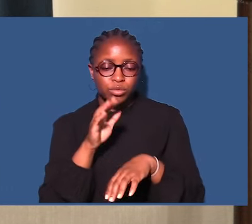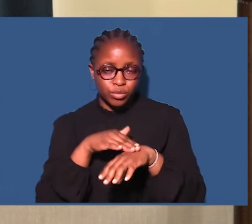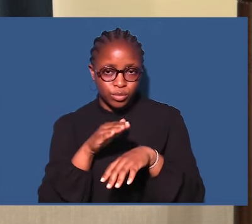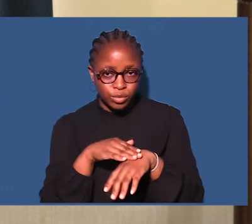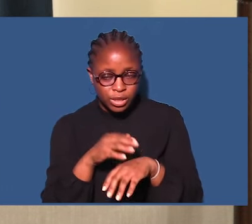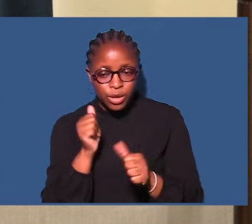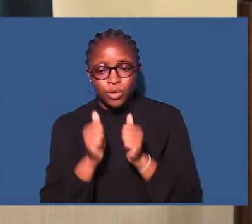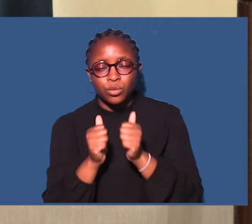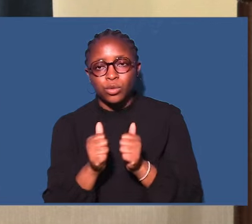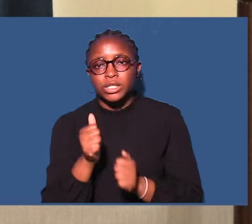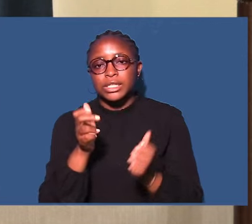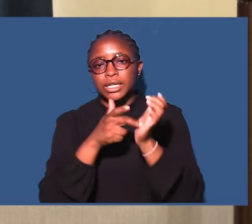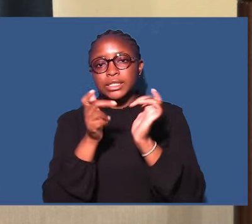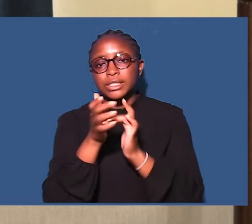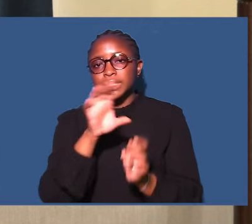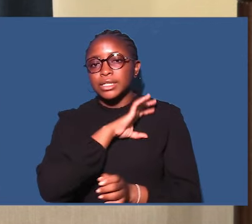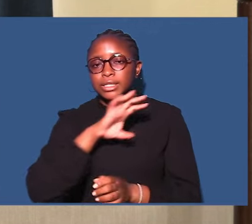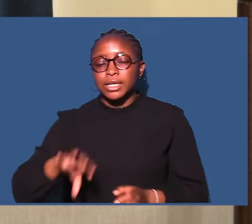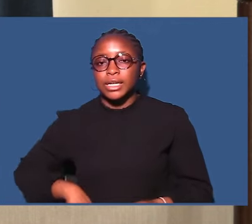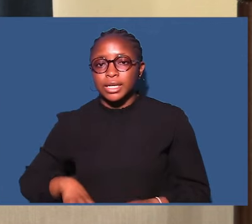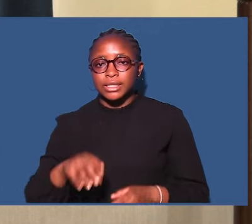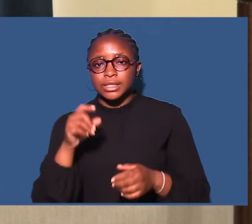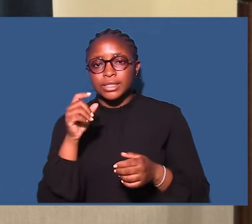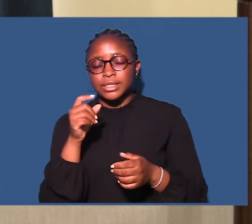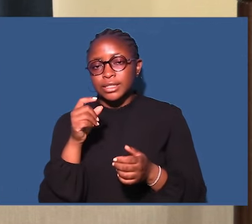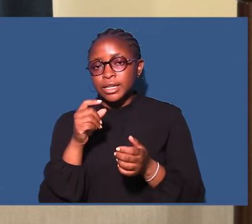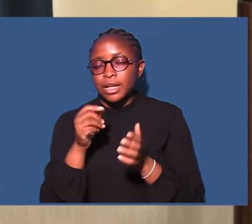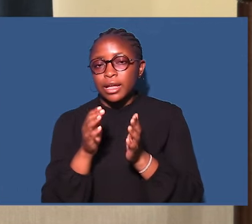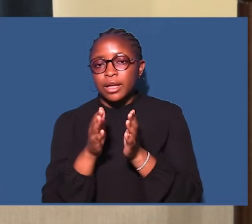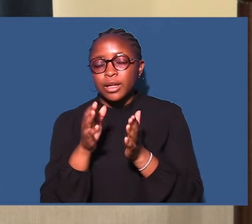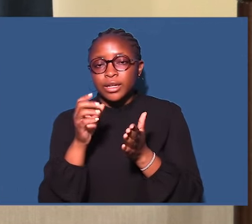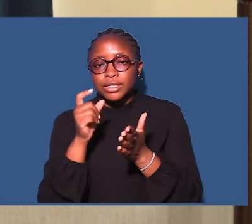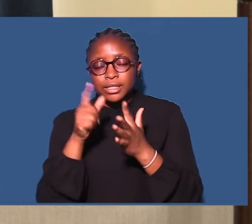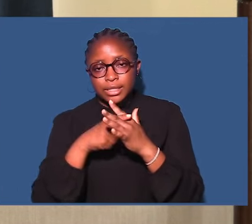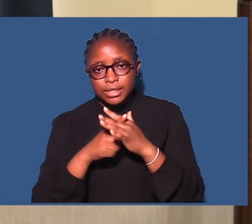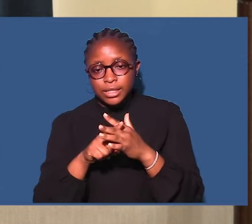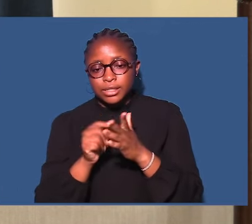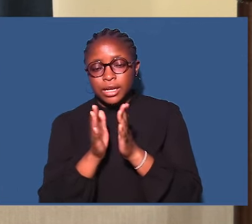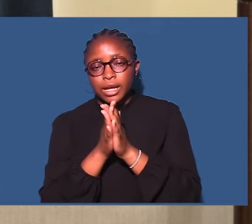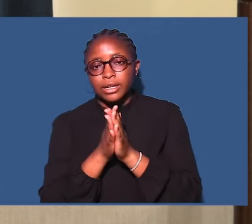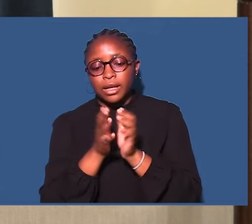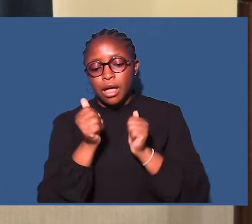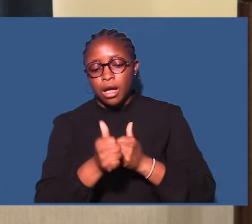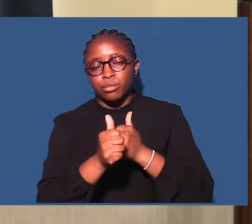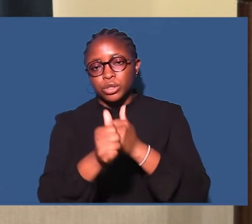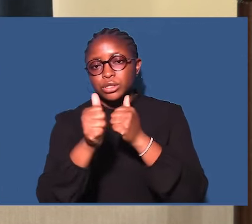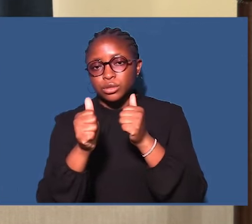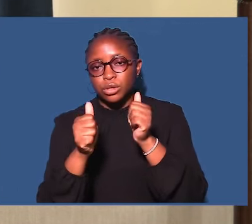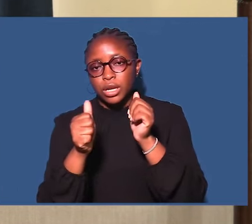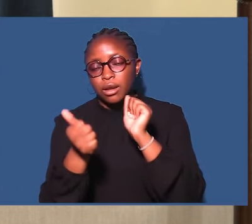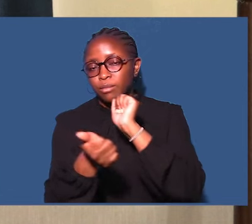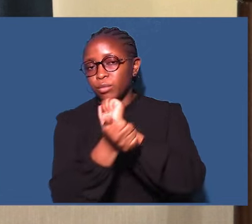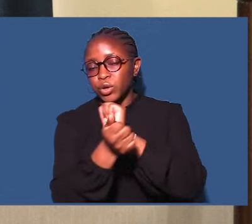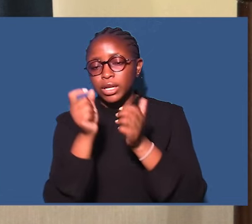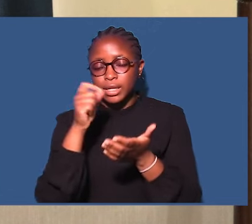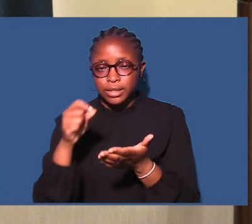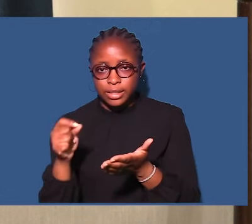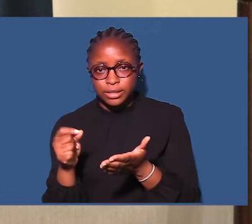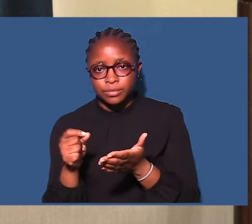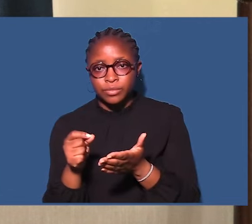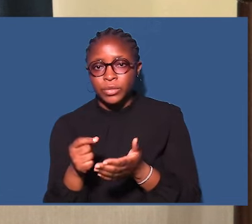Christ and written by Apostle Paul. He continued to say, whatever is written in